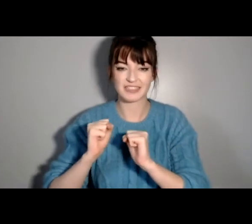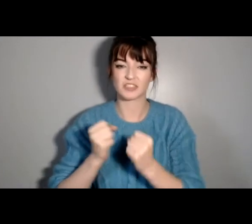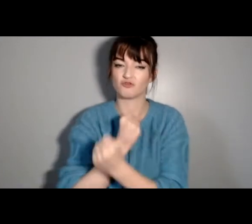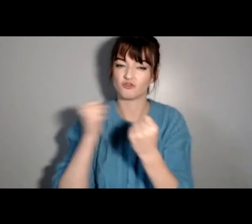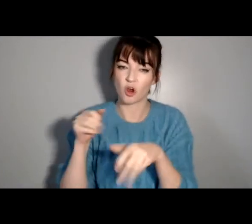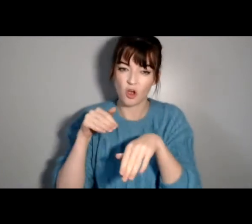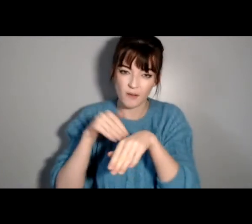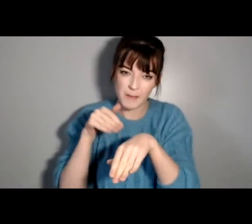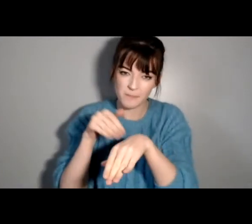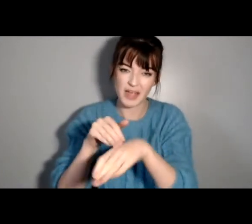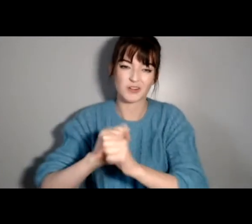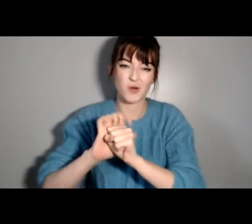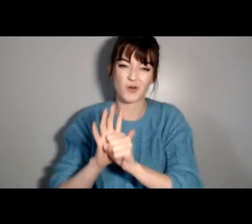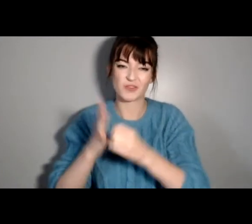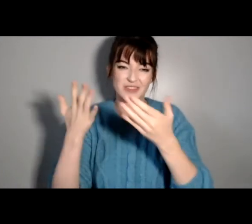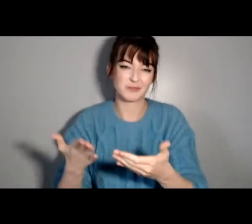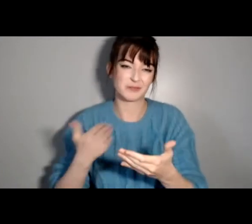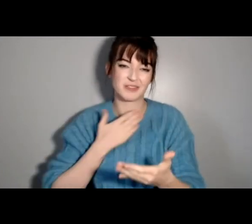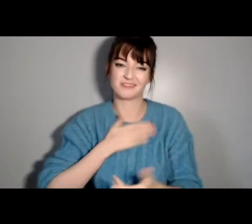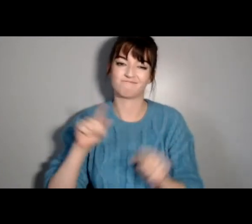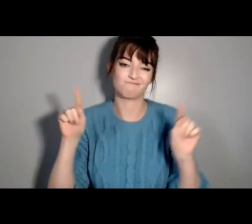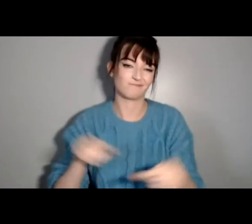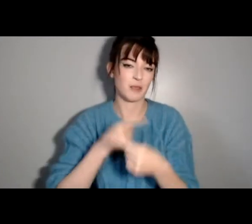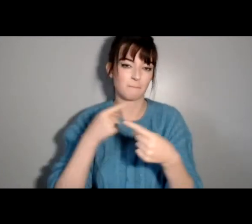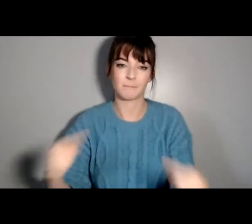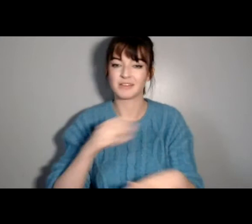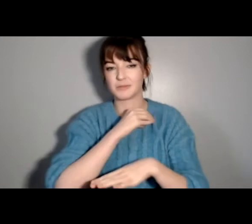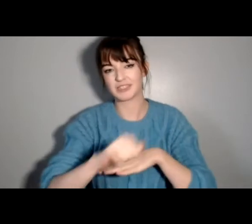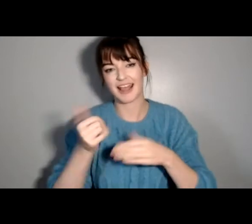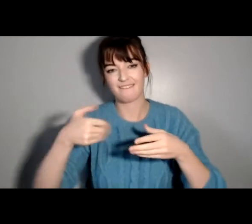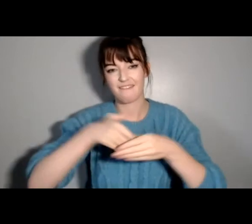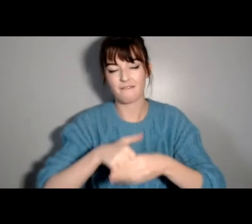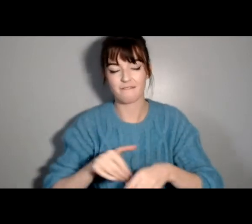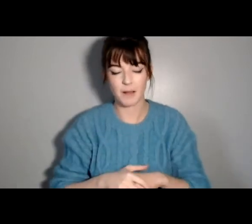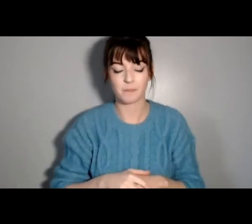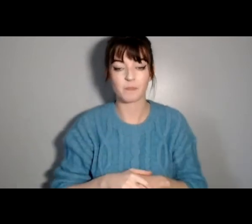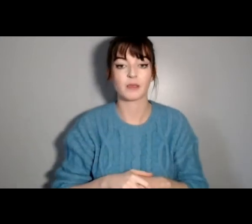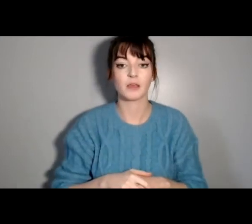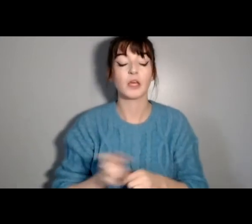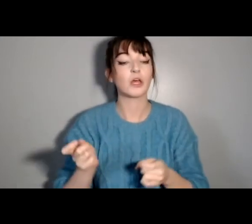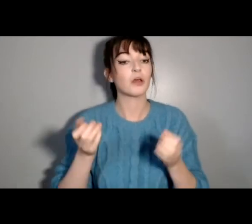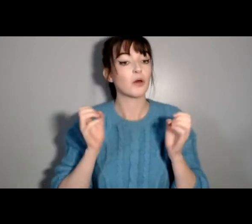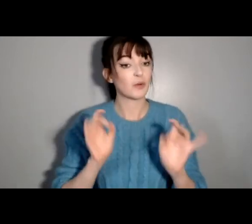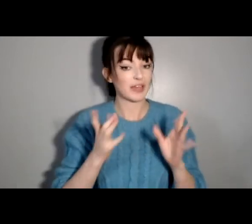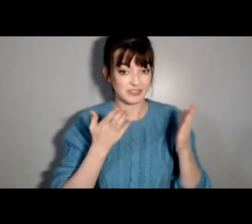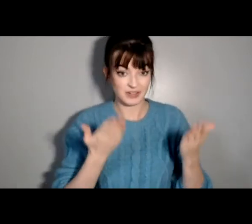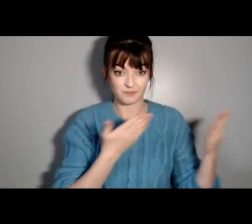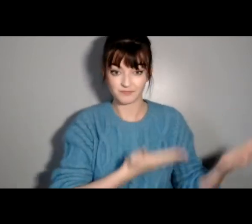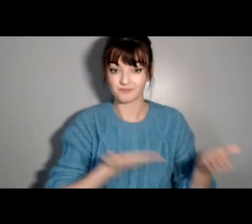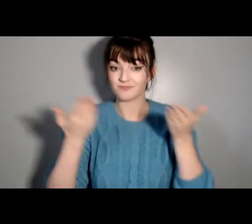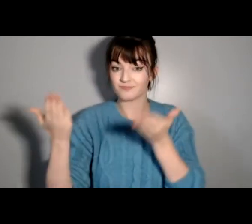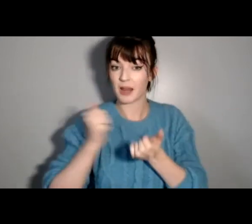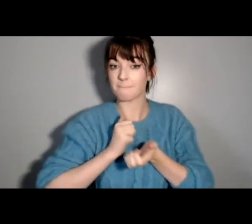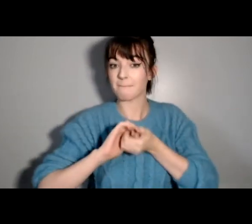COVID at the moment, and it just wasn't possible for them to participate today. So I'll pass you over now to my